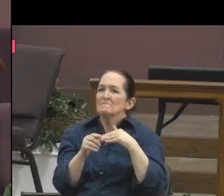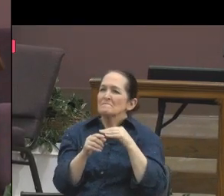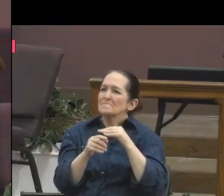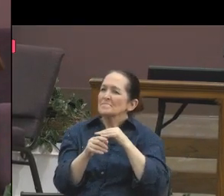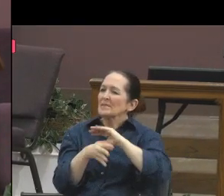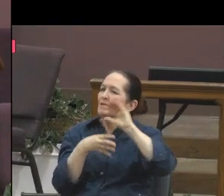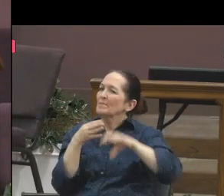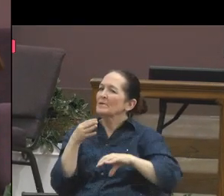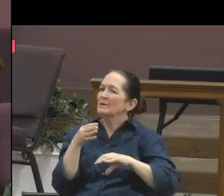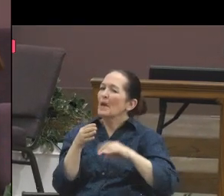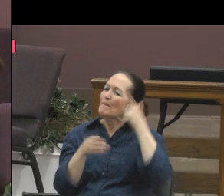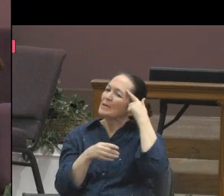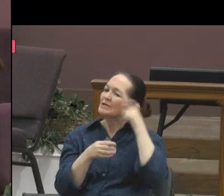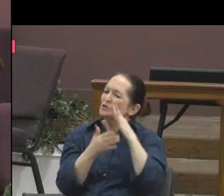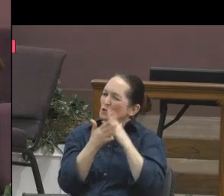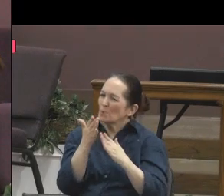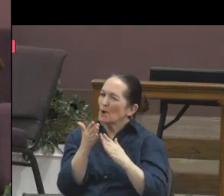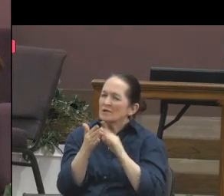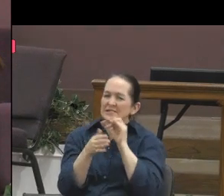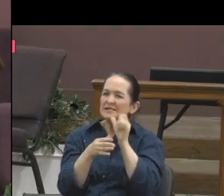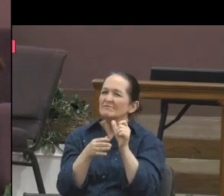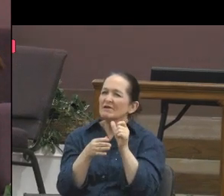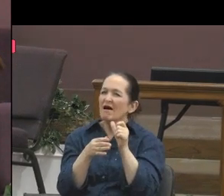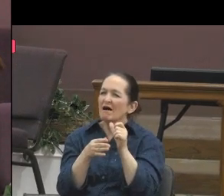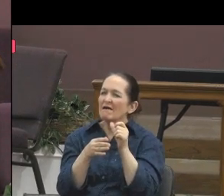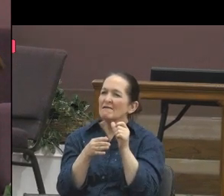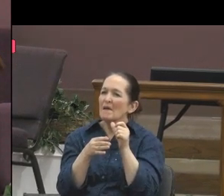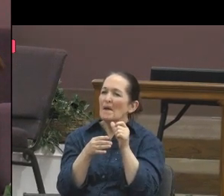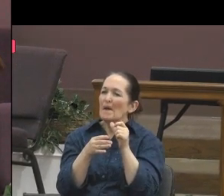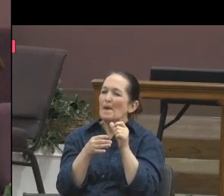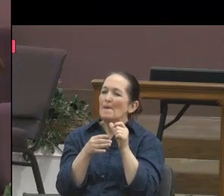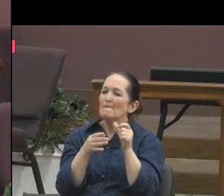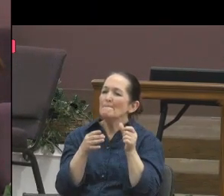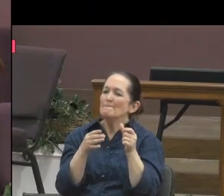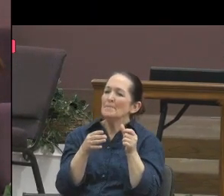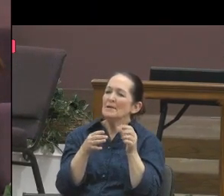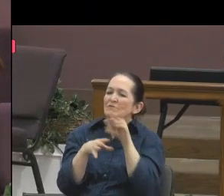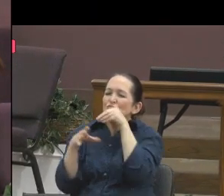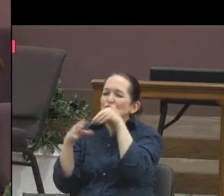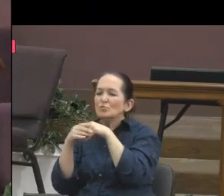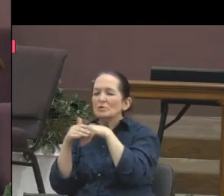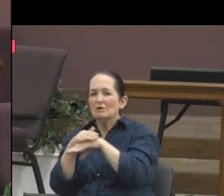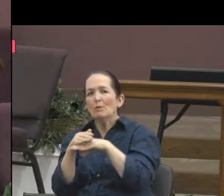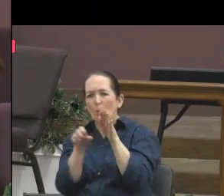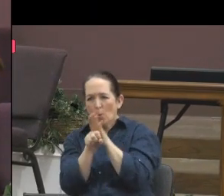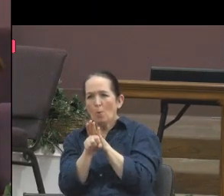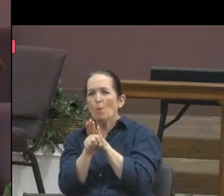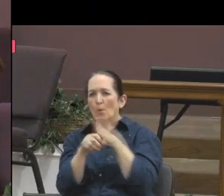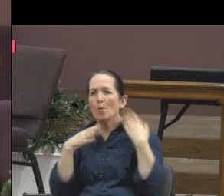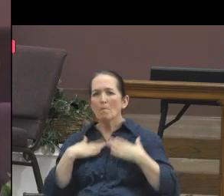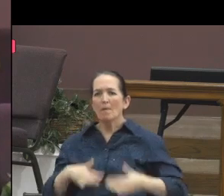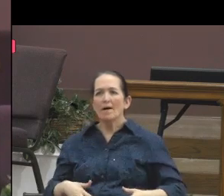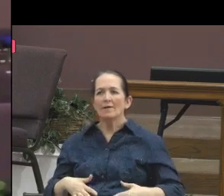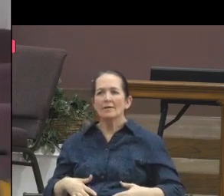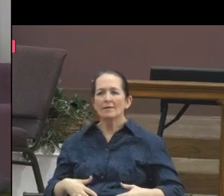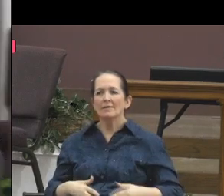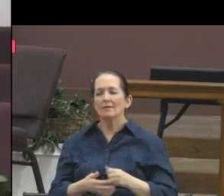Because there's parts that haven't been brought into the whole, the body.